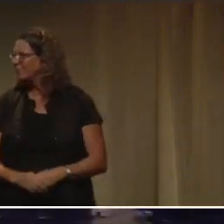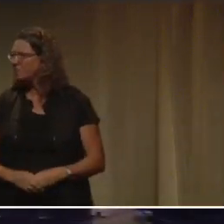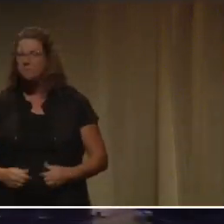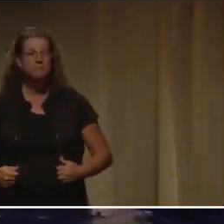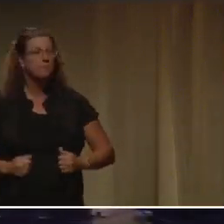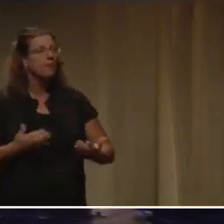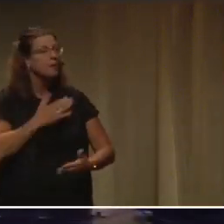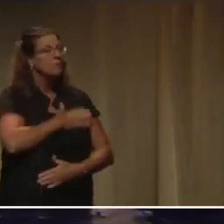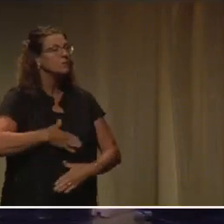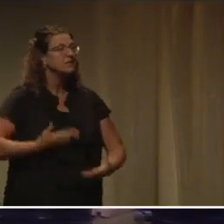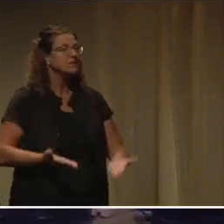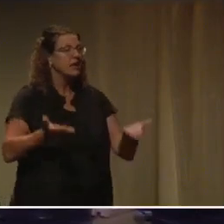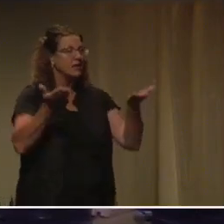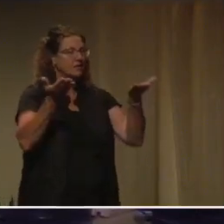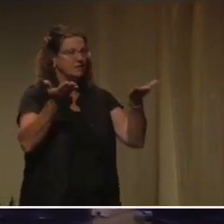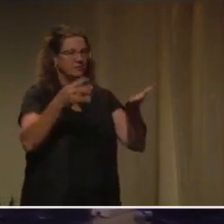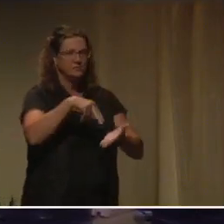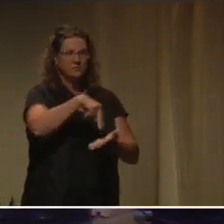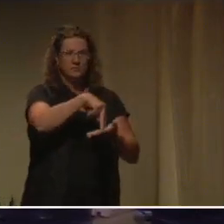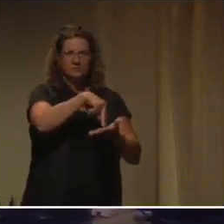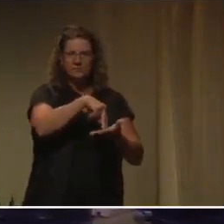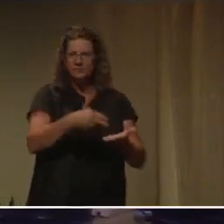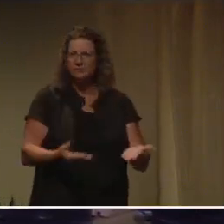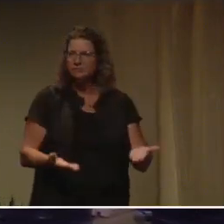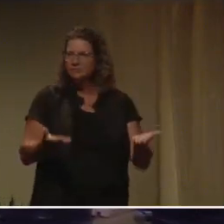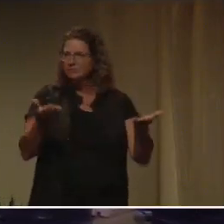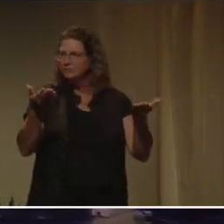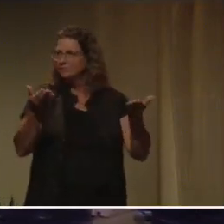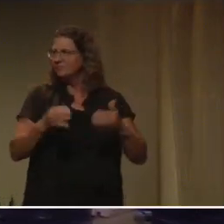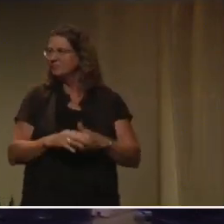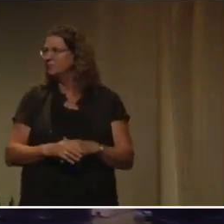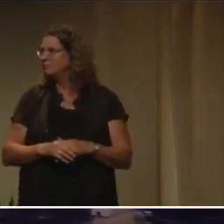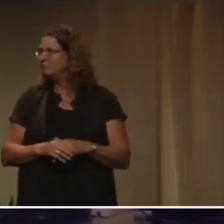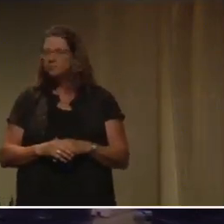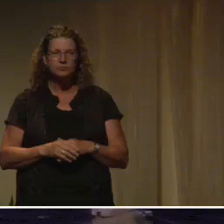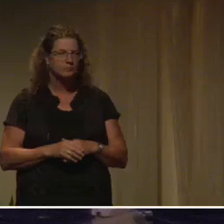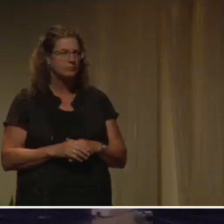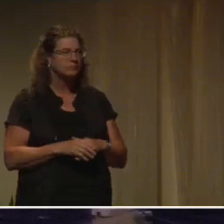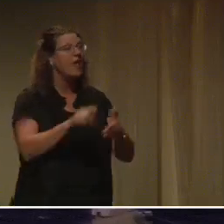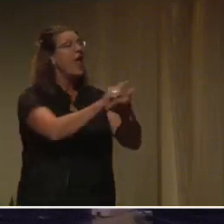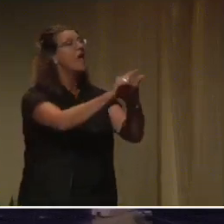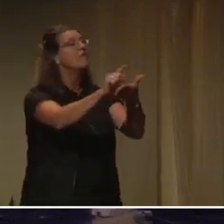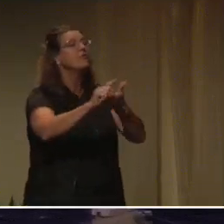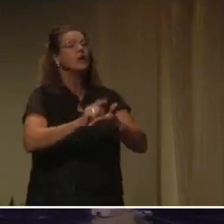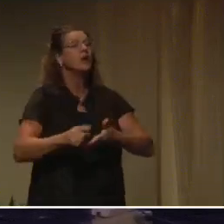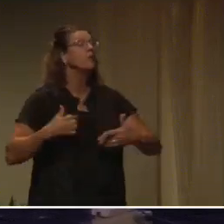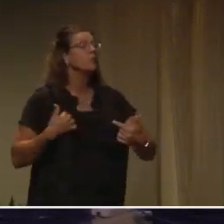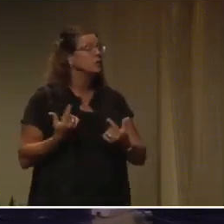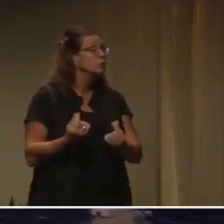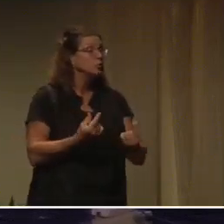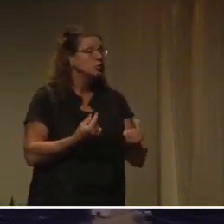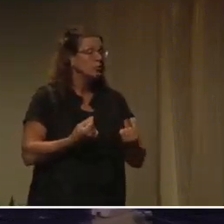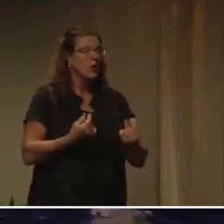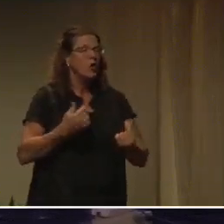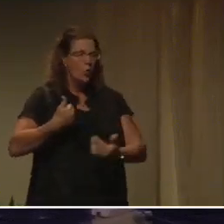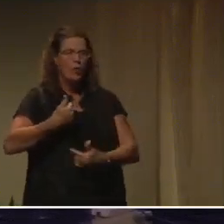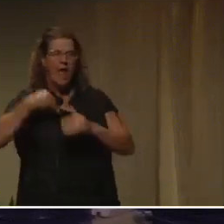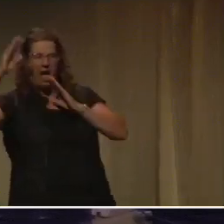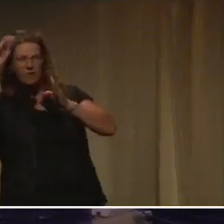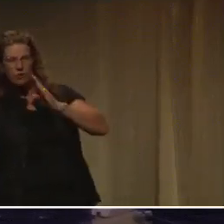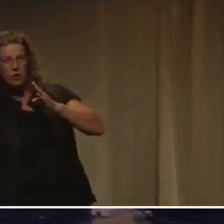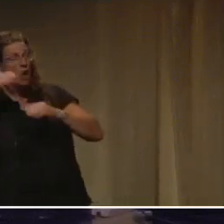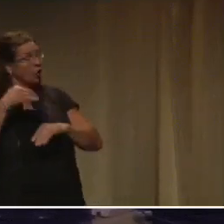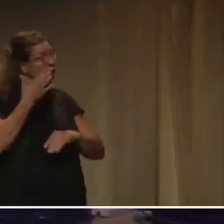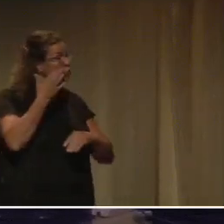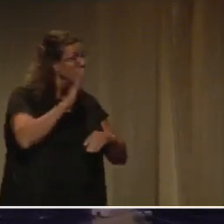Would you stand with me? And every week, we have a greeting. Not all churches do that. You know, the